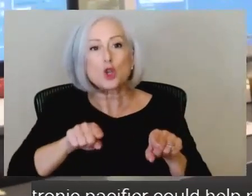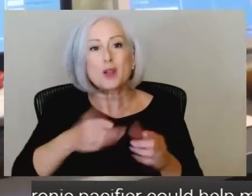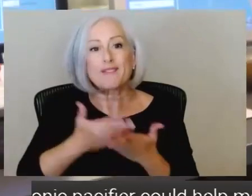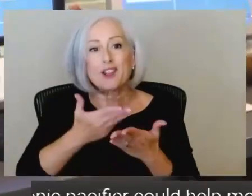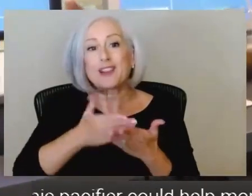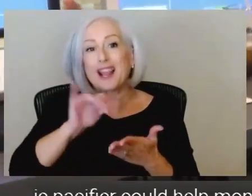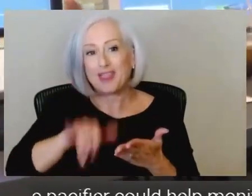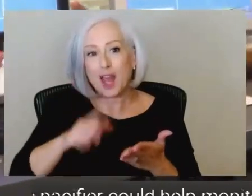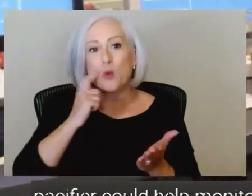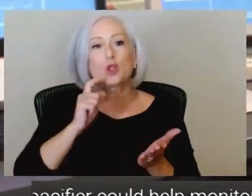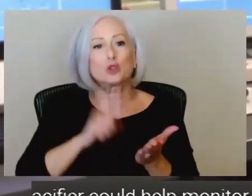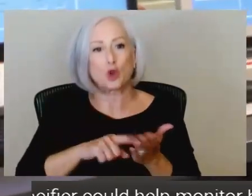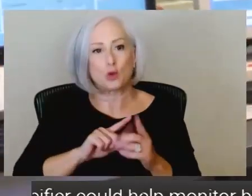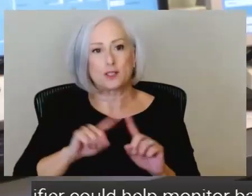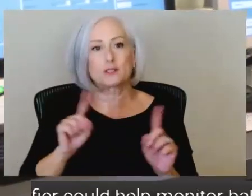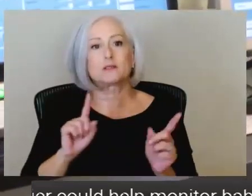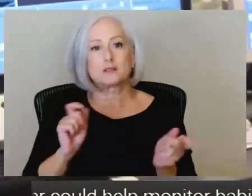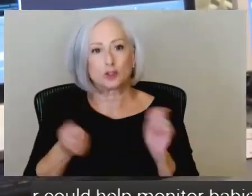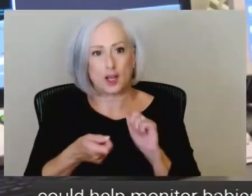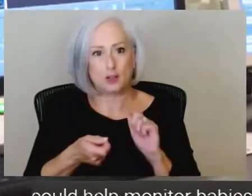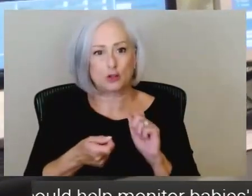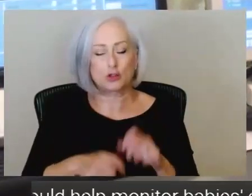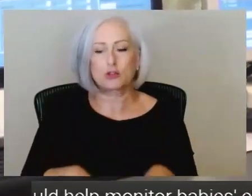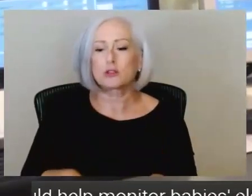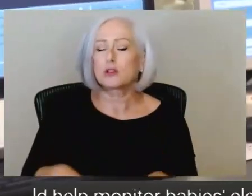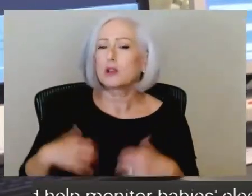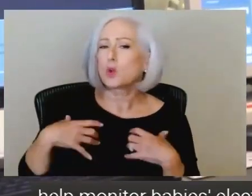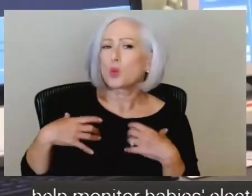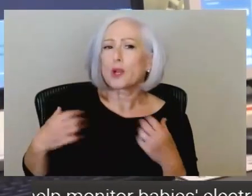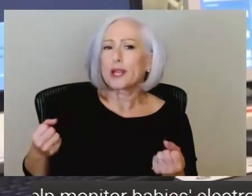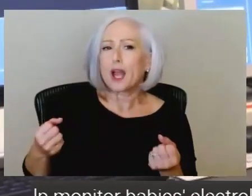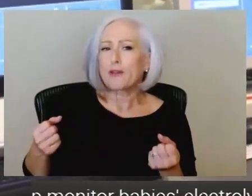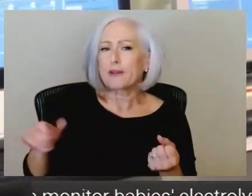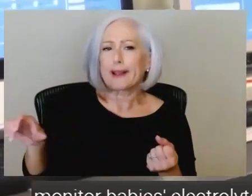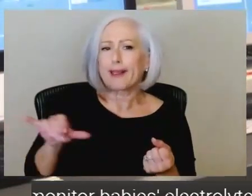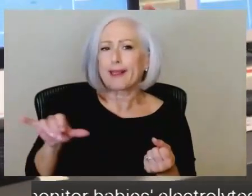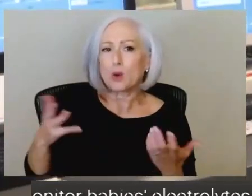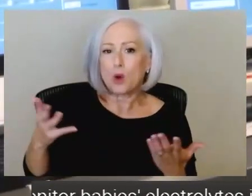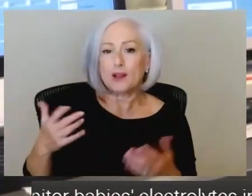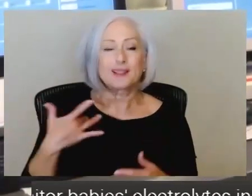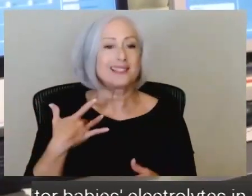the recovery like? So recovery is typically a couple weeks.